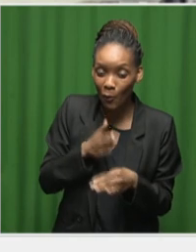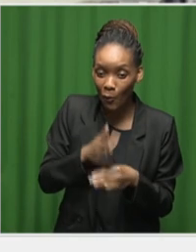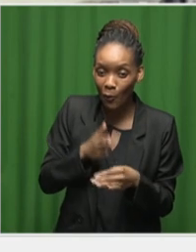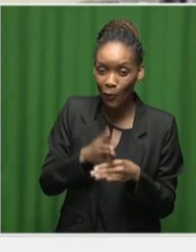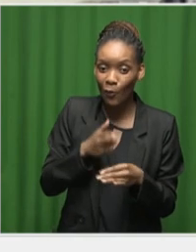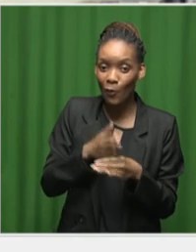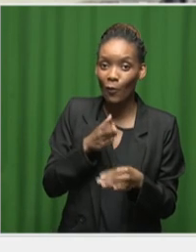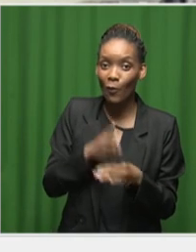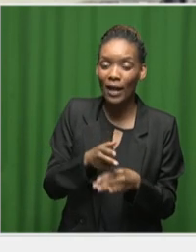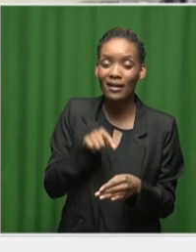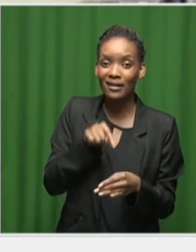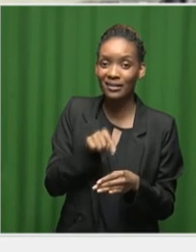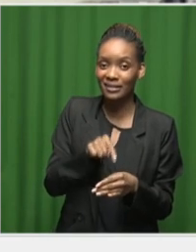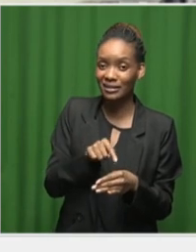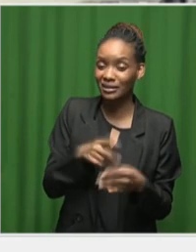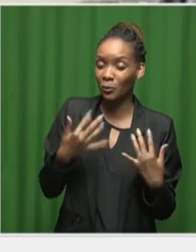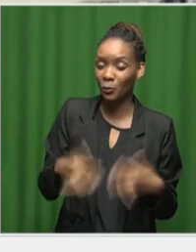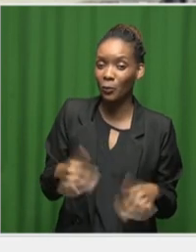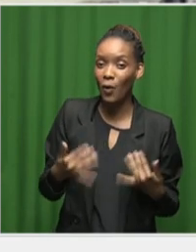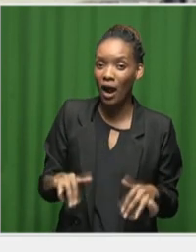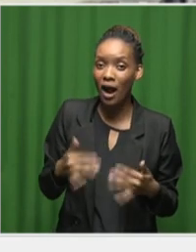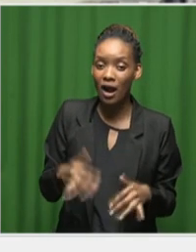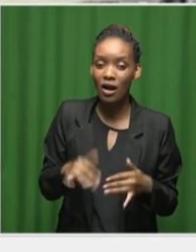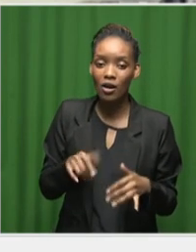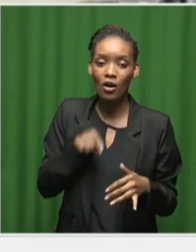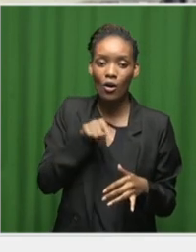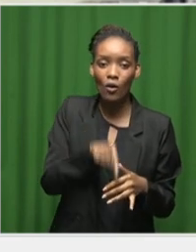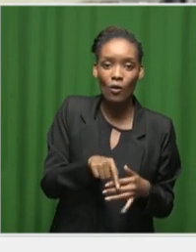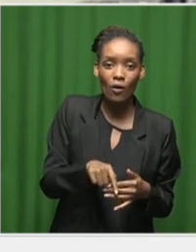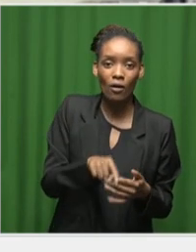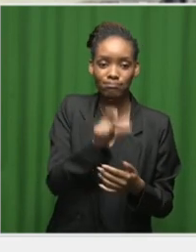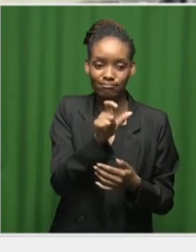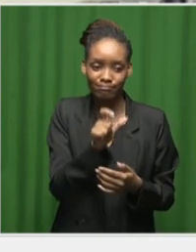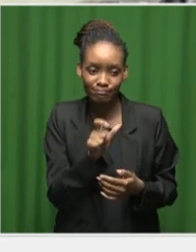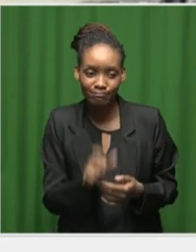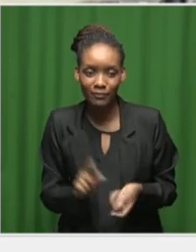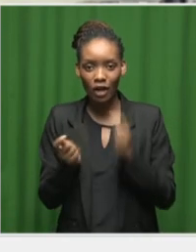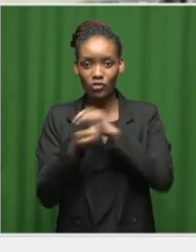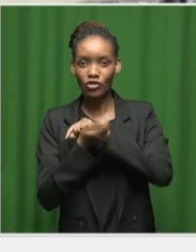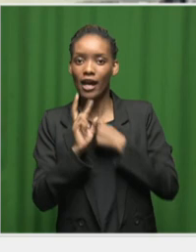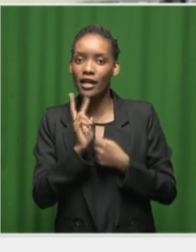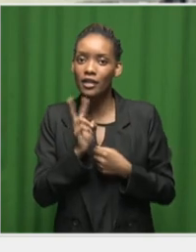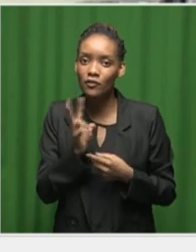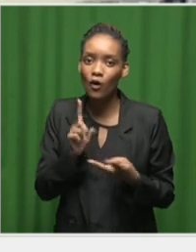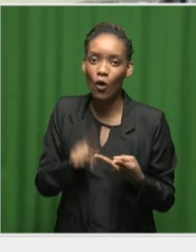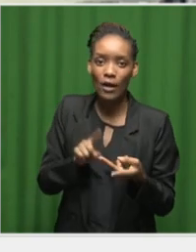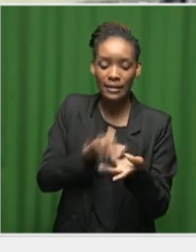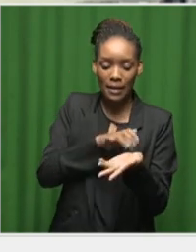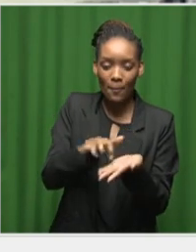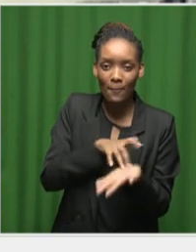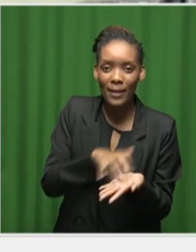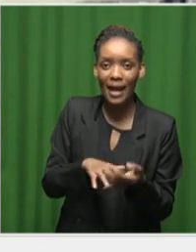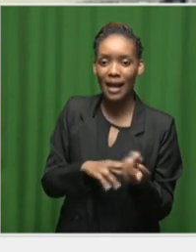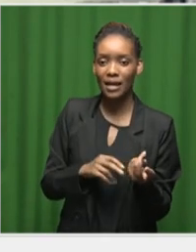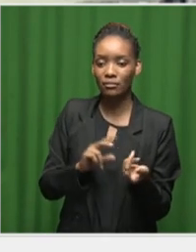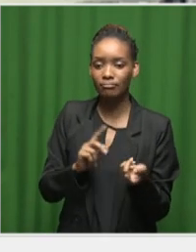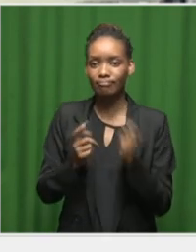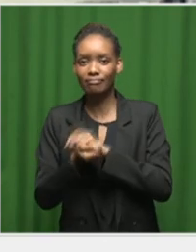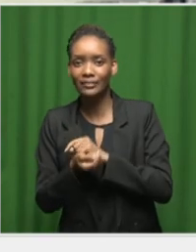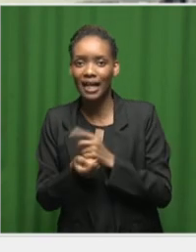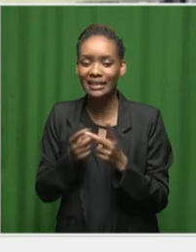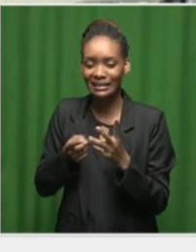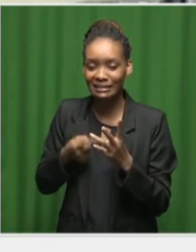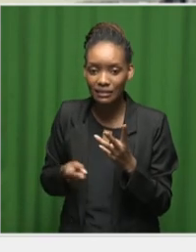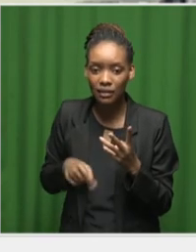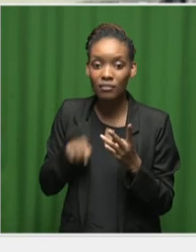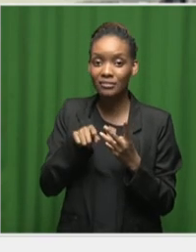transcribing them and putting them into you know, voice and braille and all of the technologies. And the reality is that, I don't know if